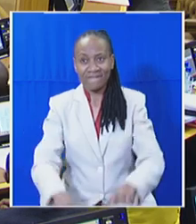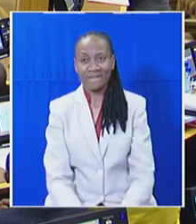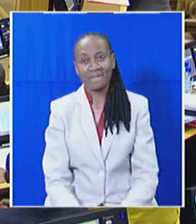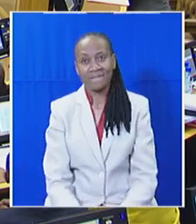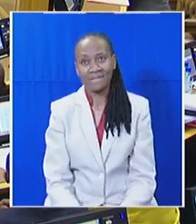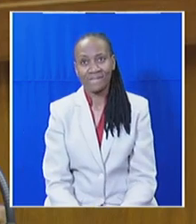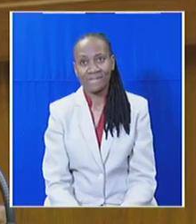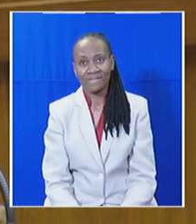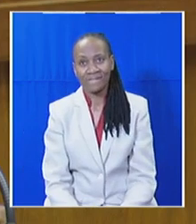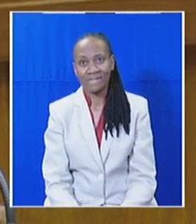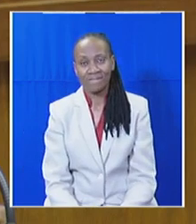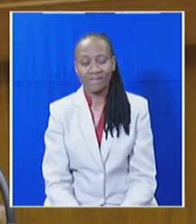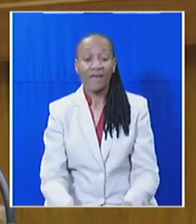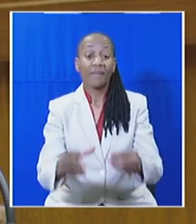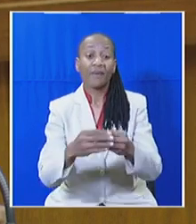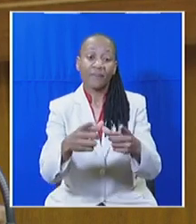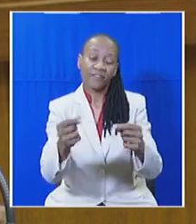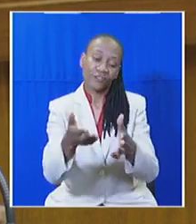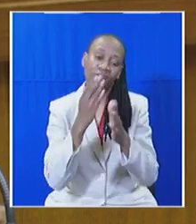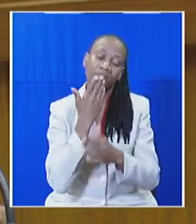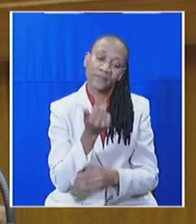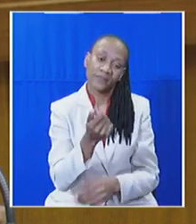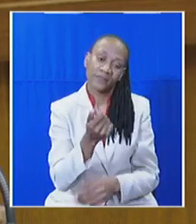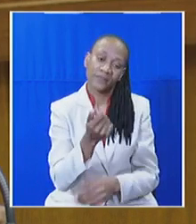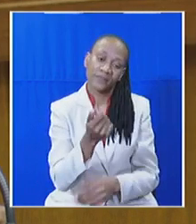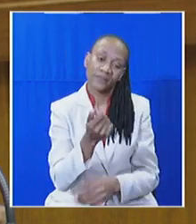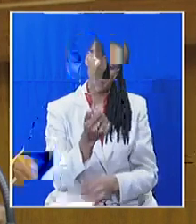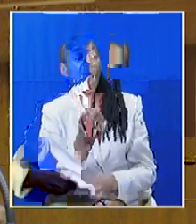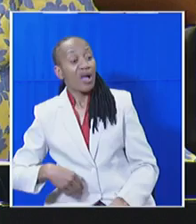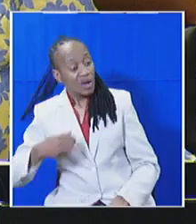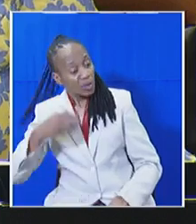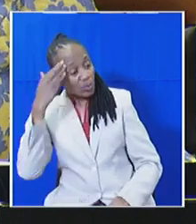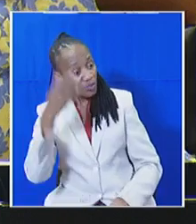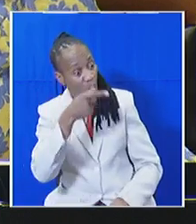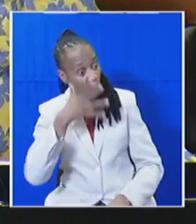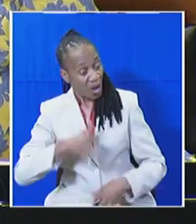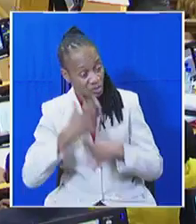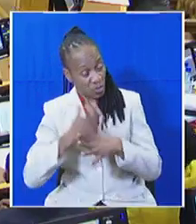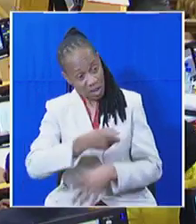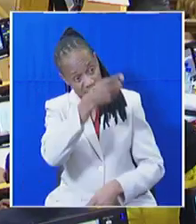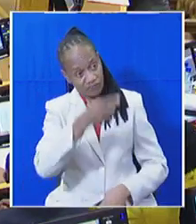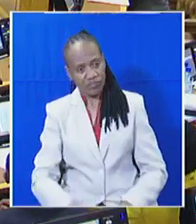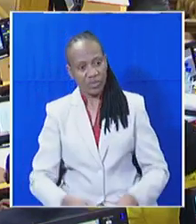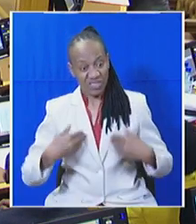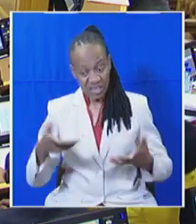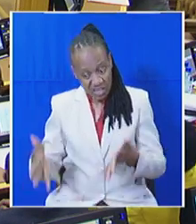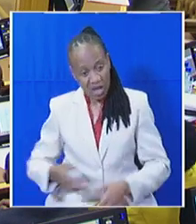Please Madam finish, Speaker, Honorable Member. We know what this man is looking for a position. We know very well, so he must not start with